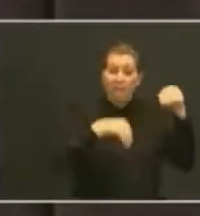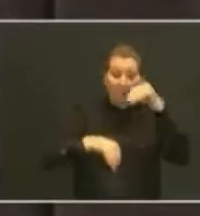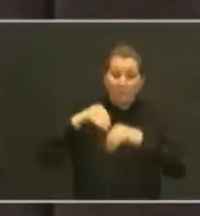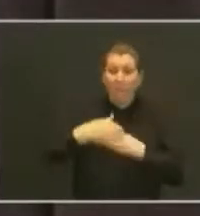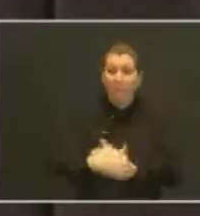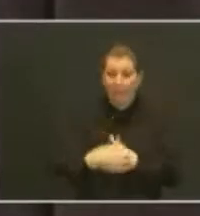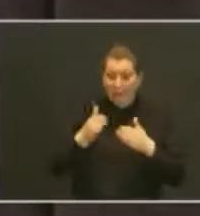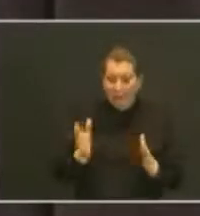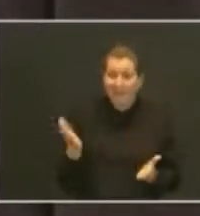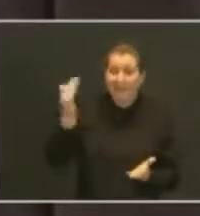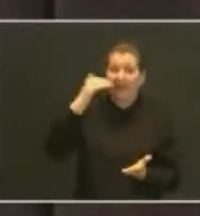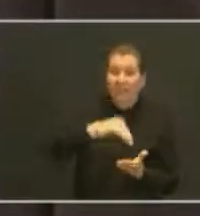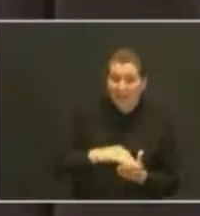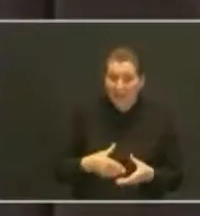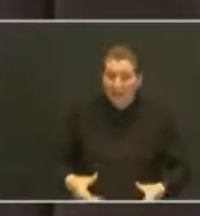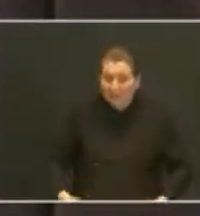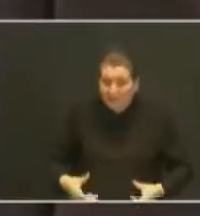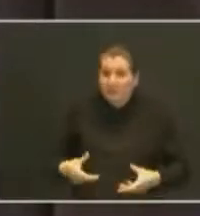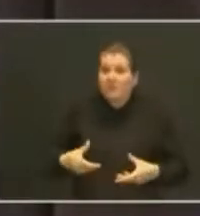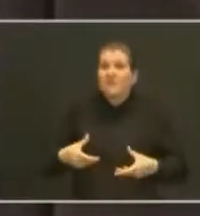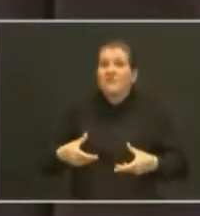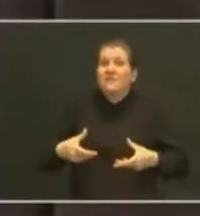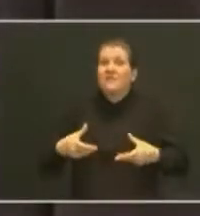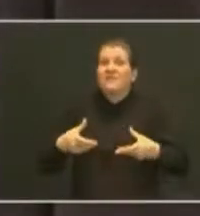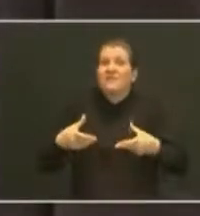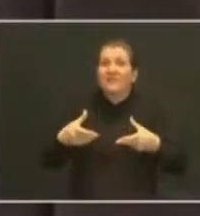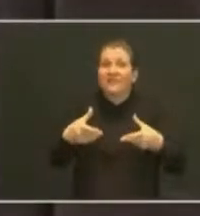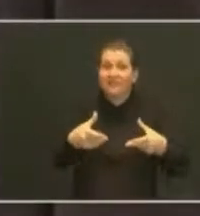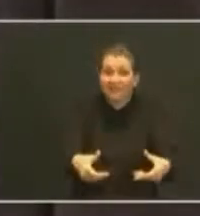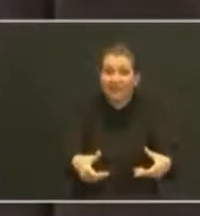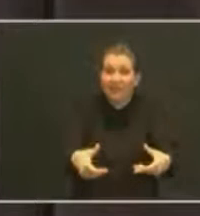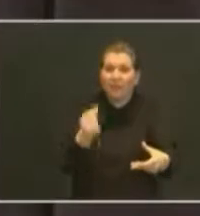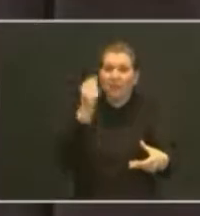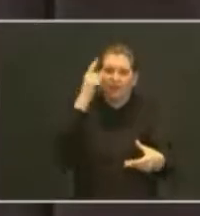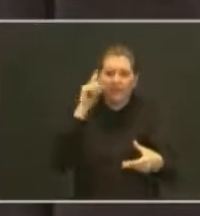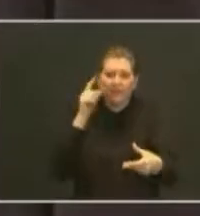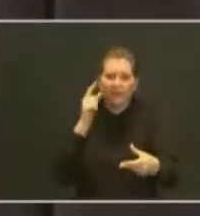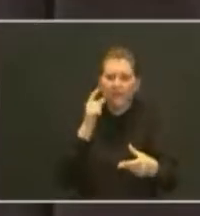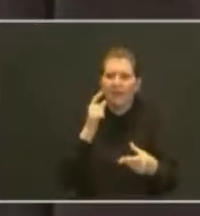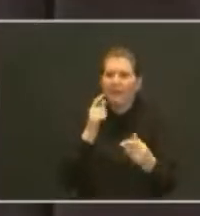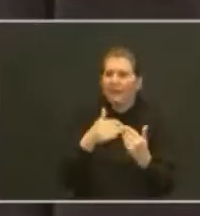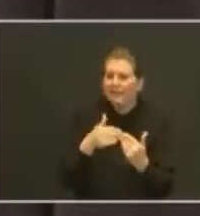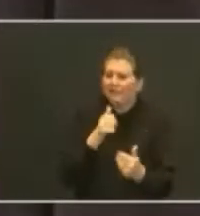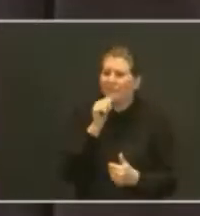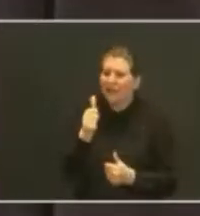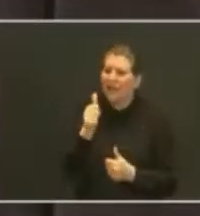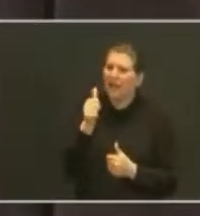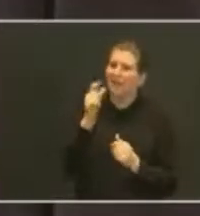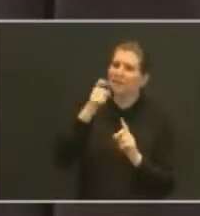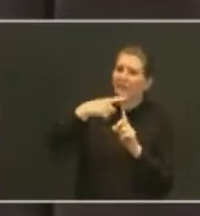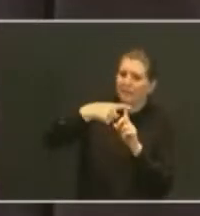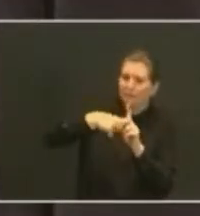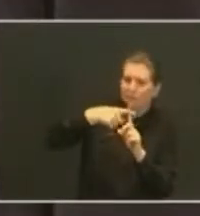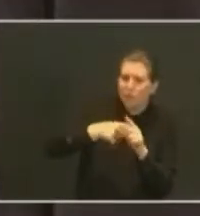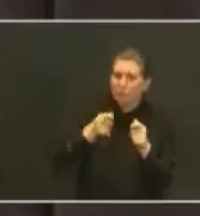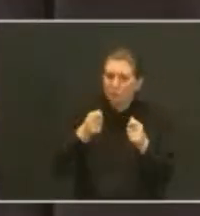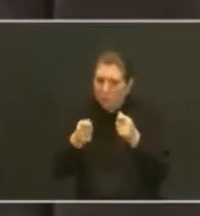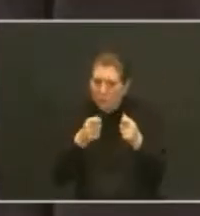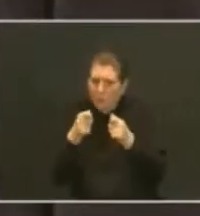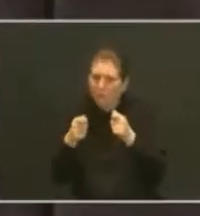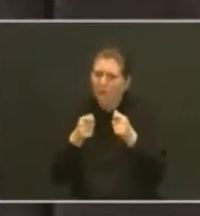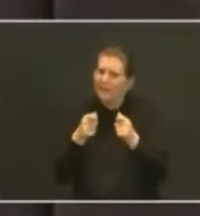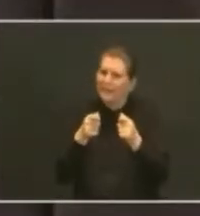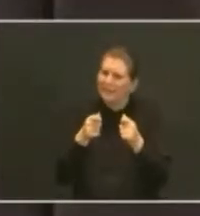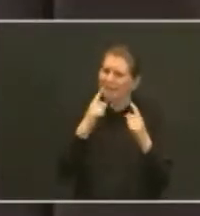vaccine's shortage and temperature requirements, some of which were complex. Then it involved